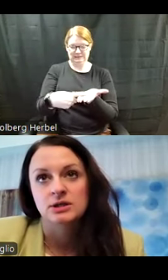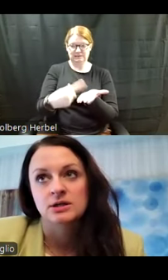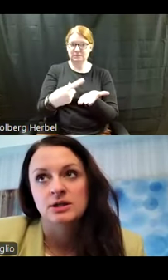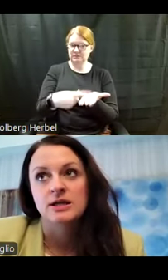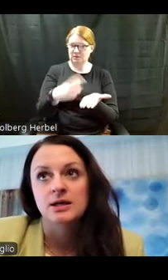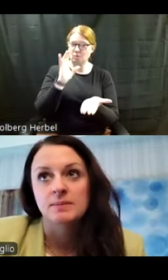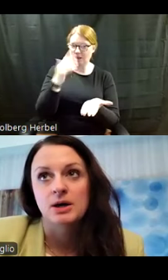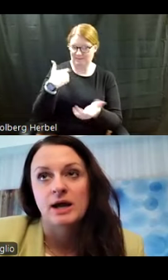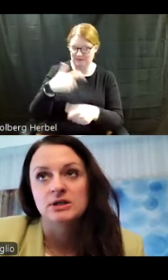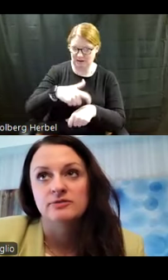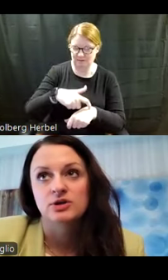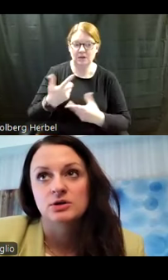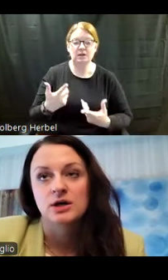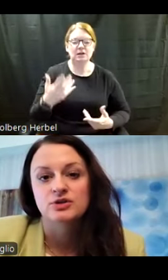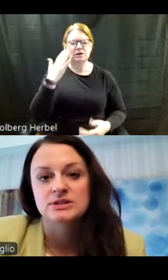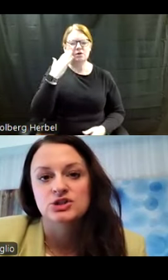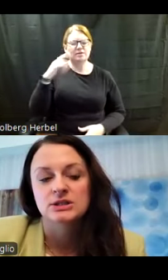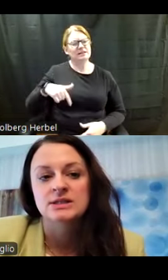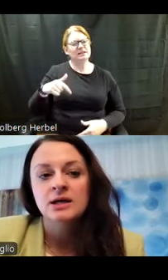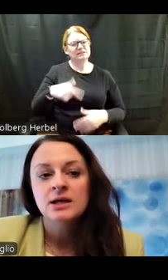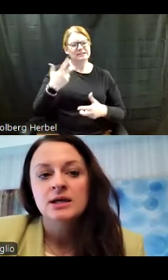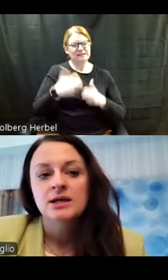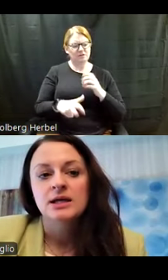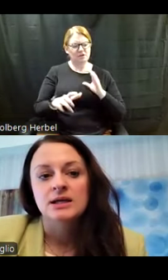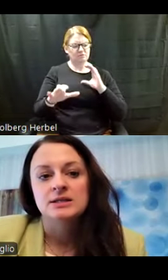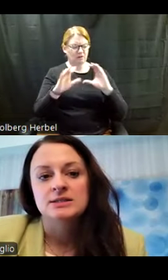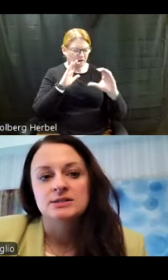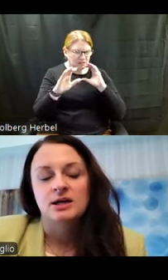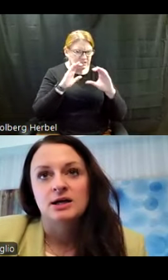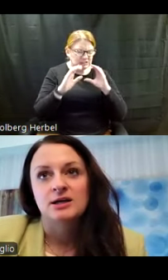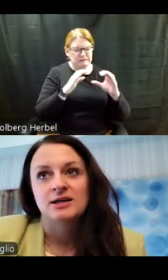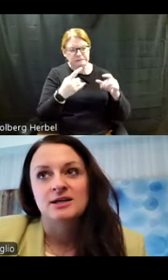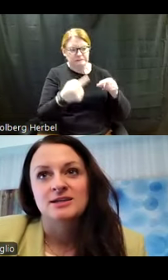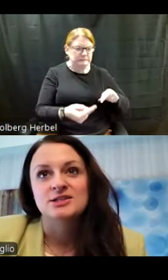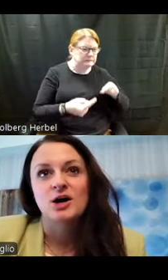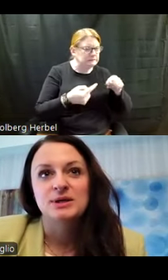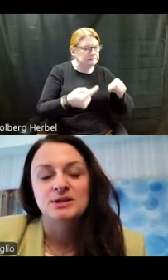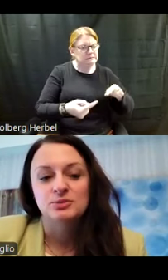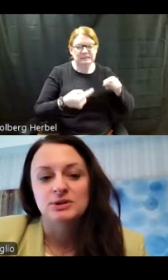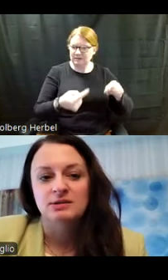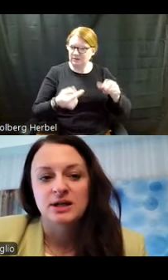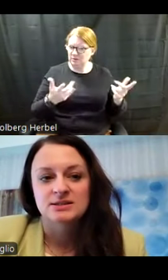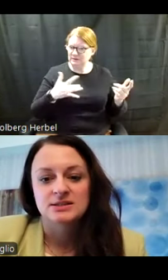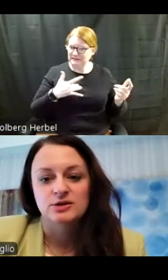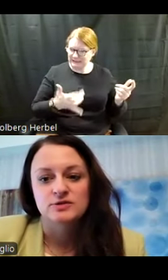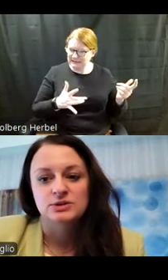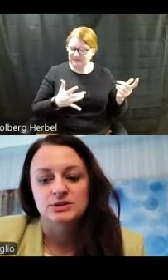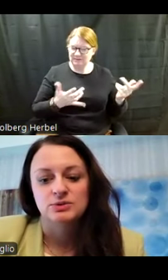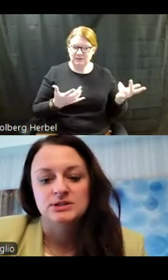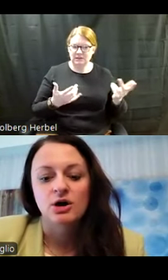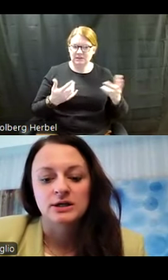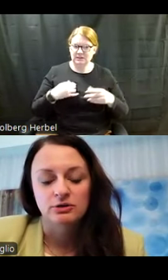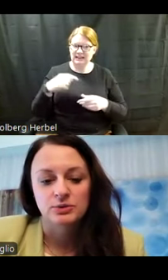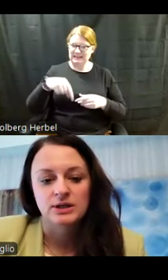discussion and thinking about having difficult conversations, it's a topic that really lends itself to